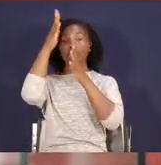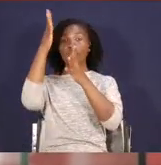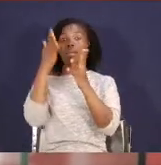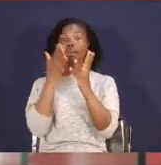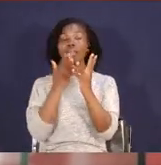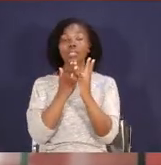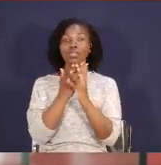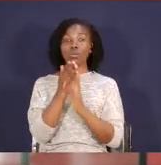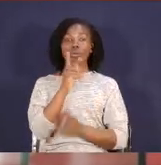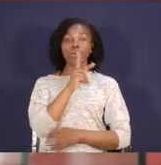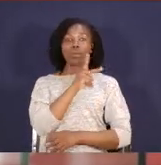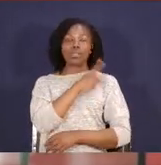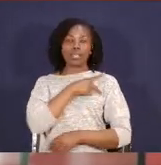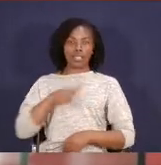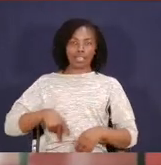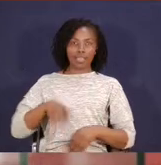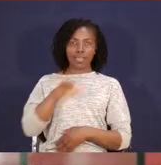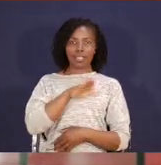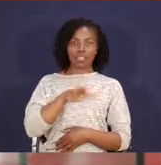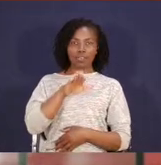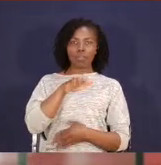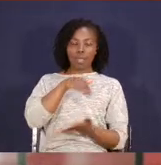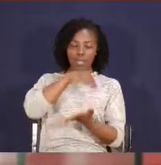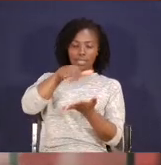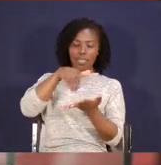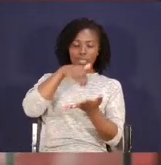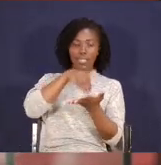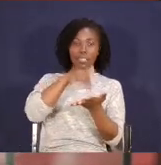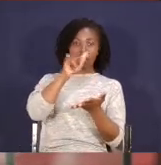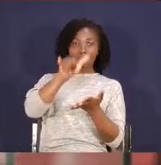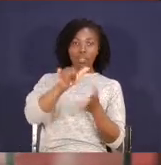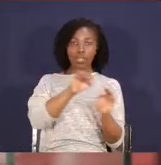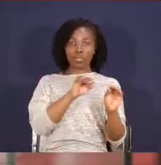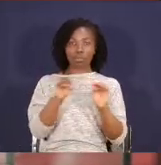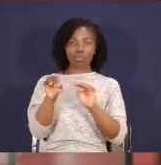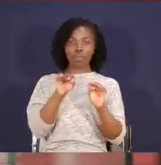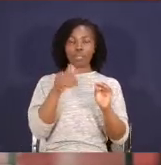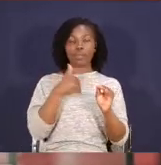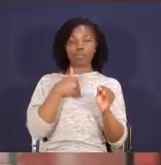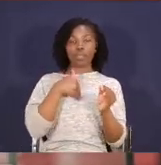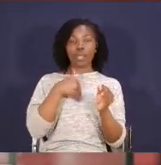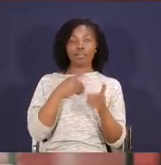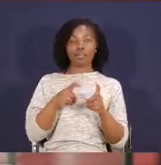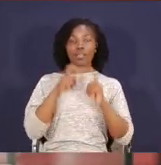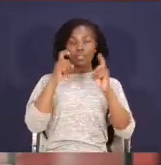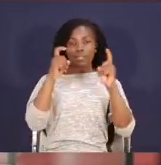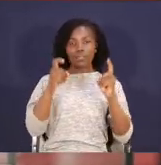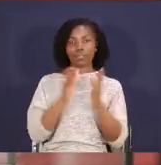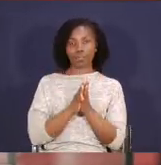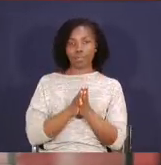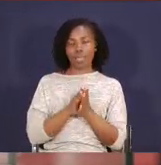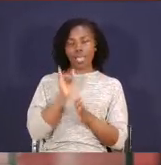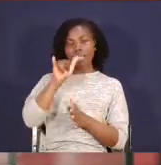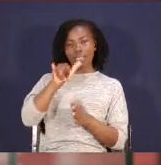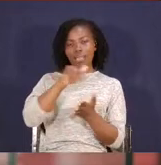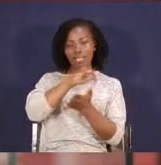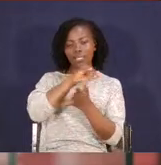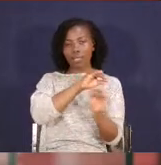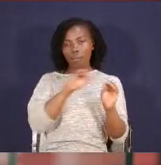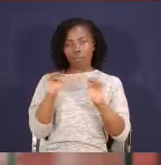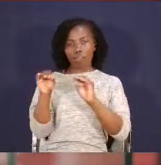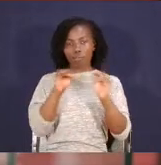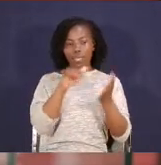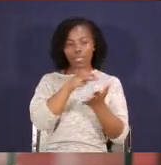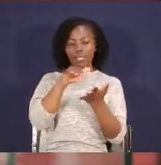to the kingdom. Because at the center of that movement is a gift. And at the center of that gift, that movement, is that